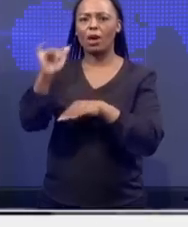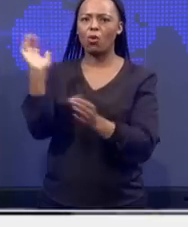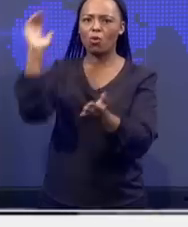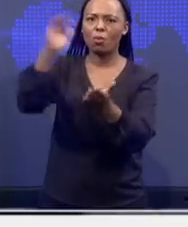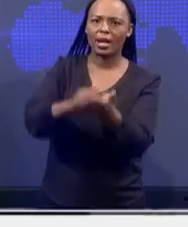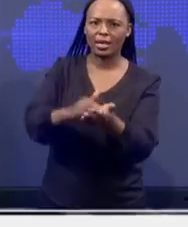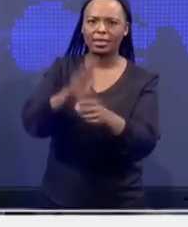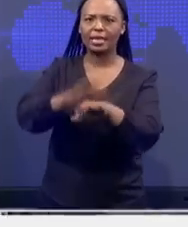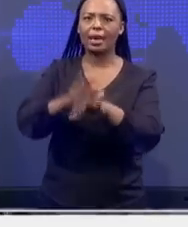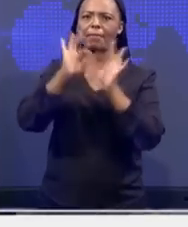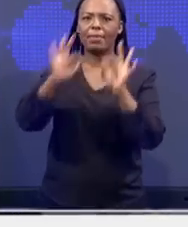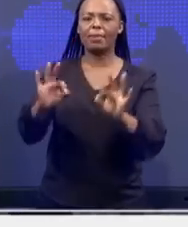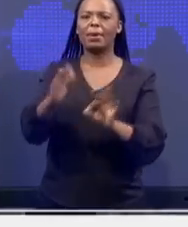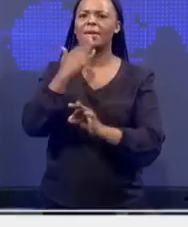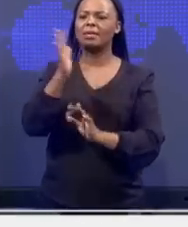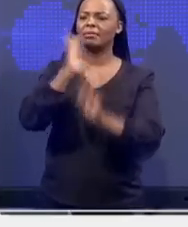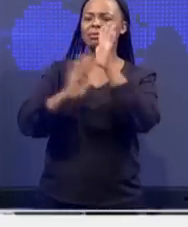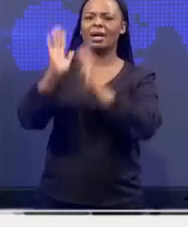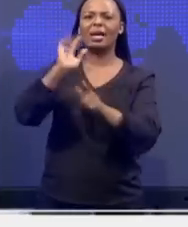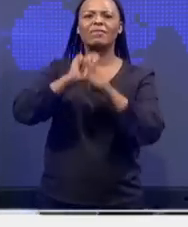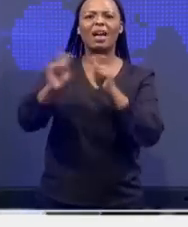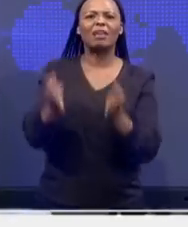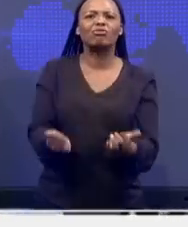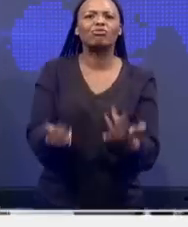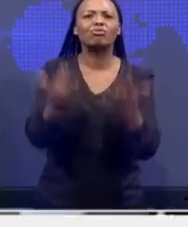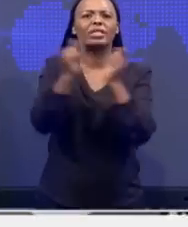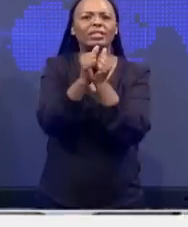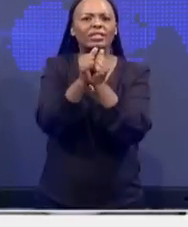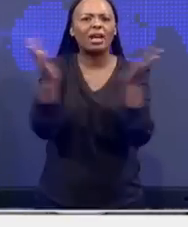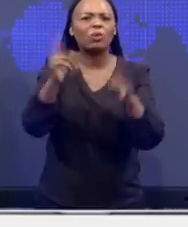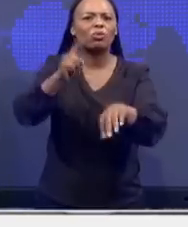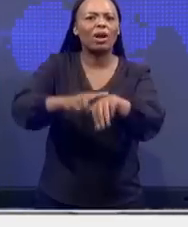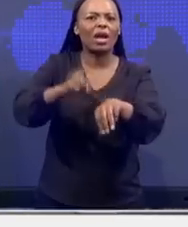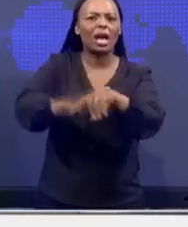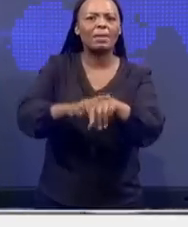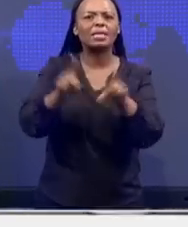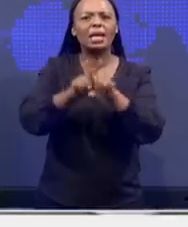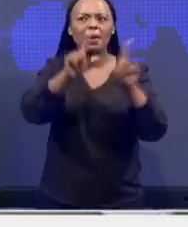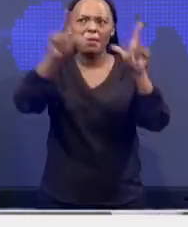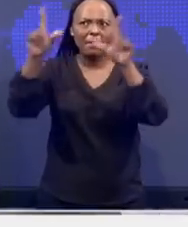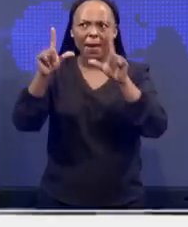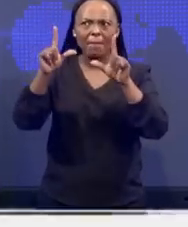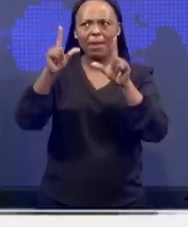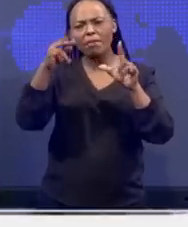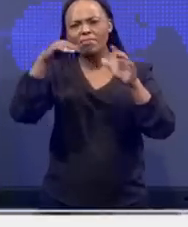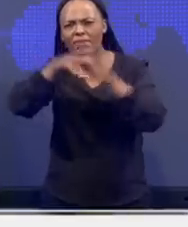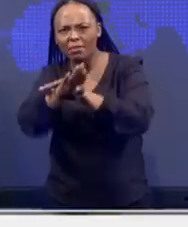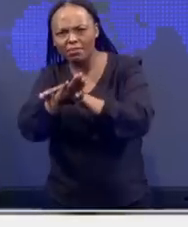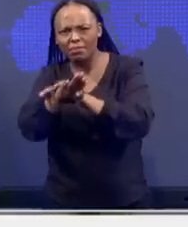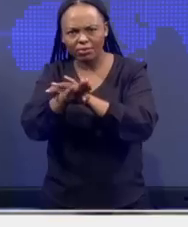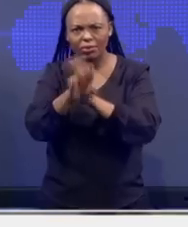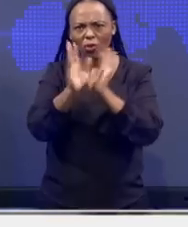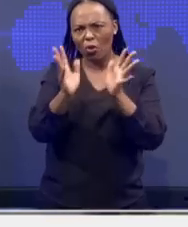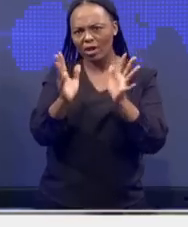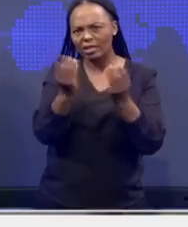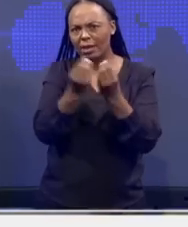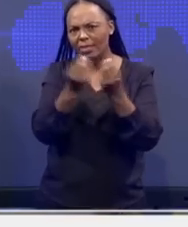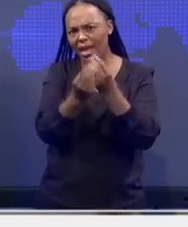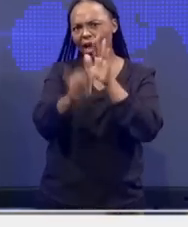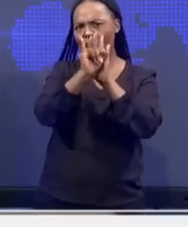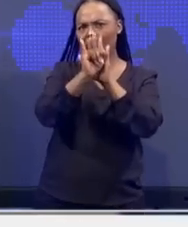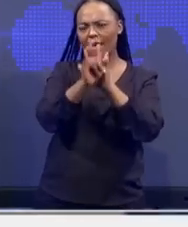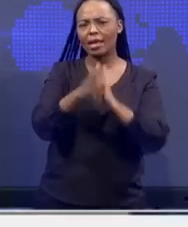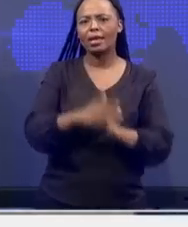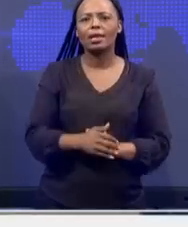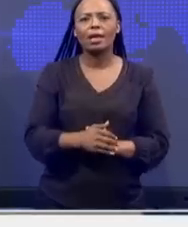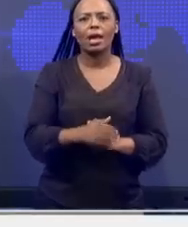time. Tell us exactly what time did this fire start, and what sort of picture have you managed to get inside there? We can confirm